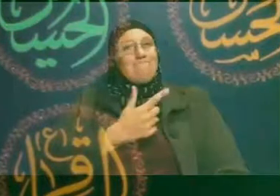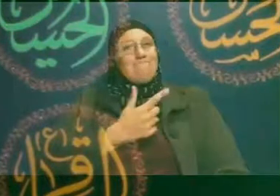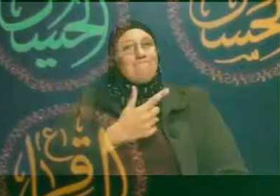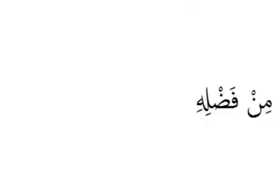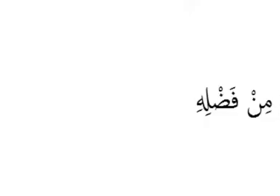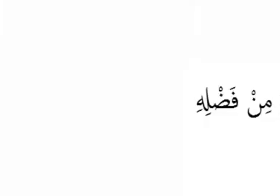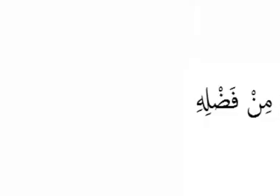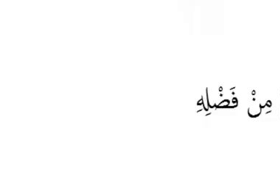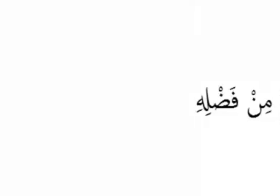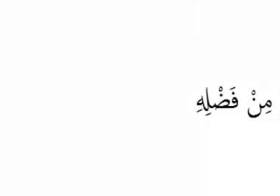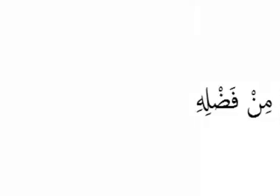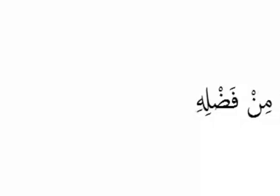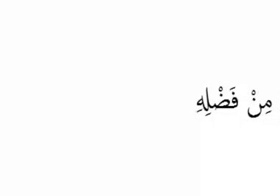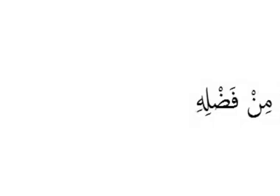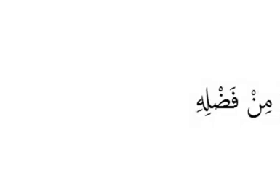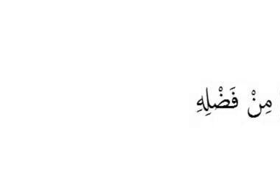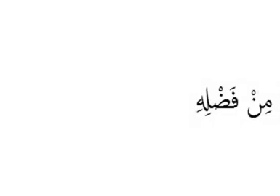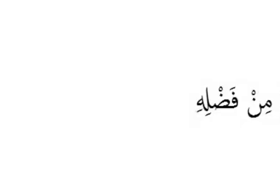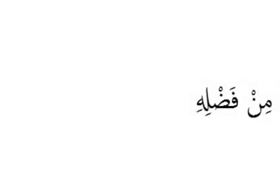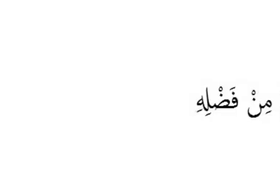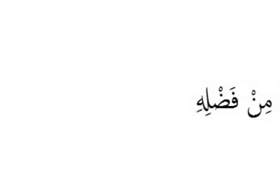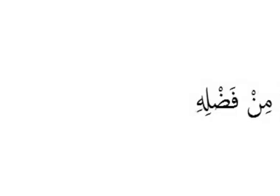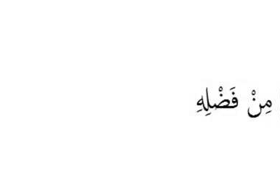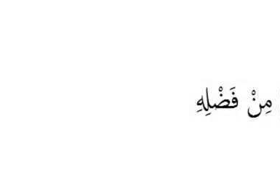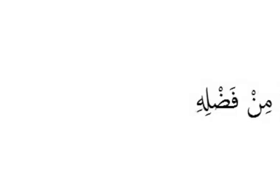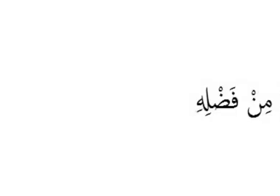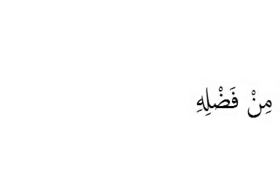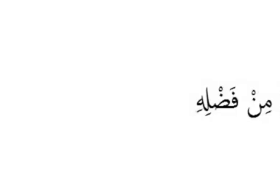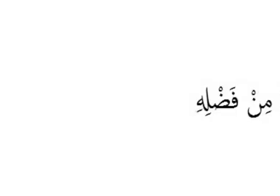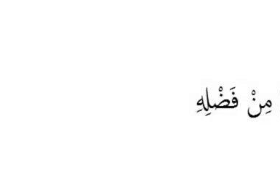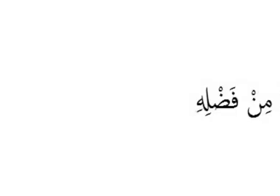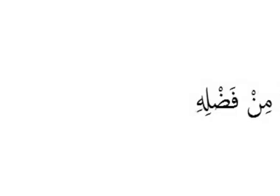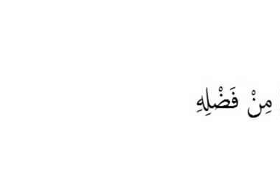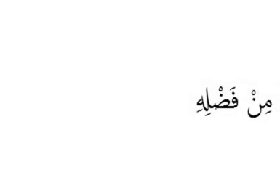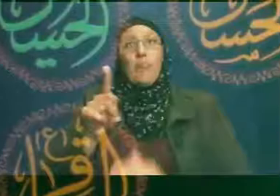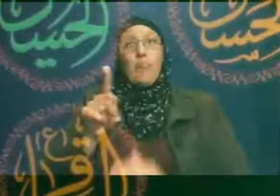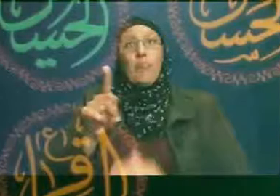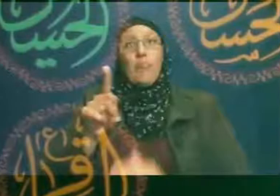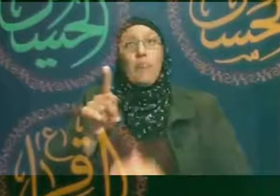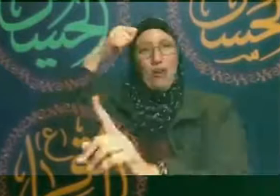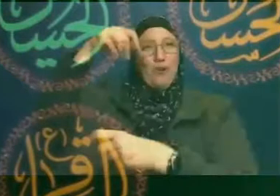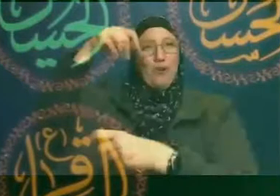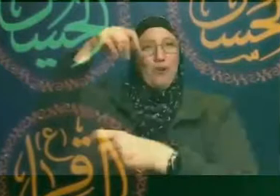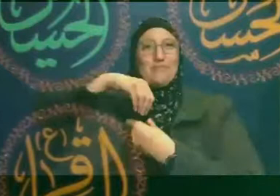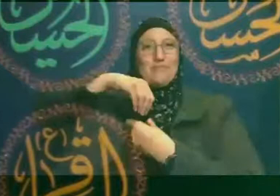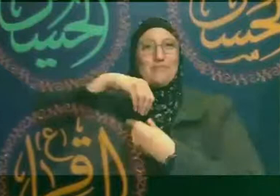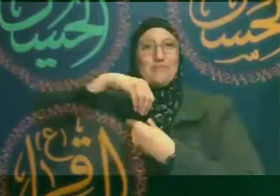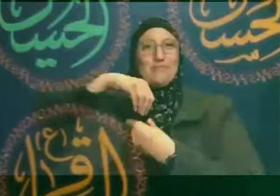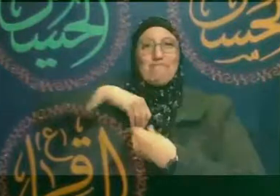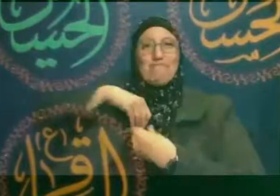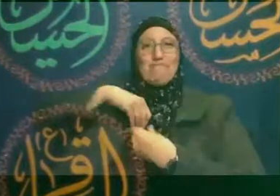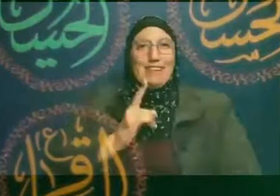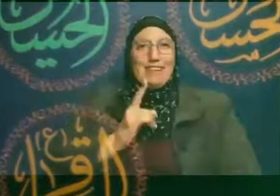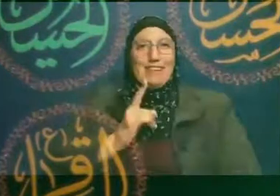answers your inner call as well. At the end of the day, I have my own needs as well, inevitably. You have your own needs as well. God says